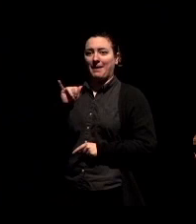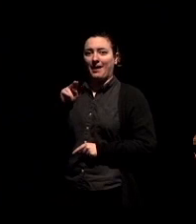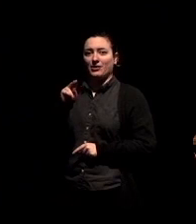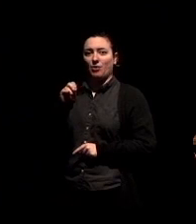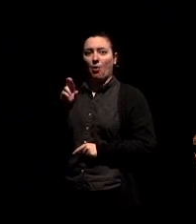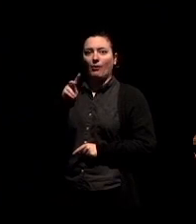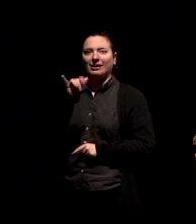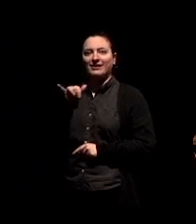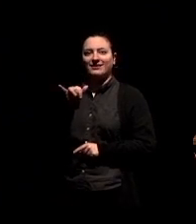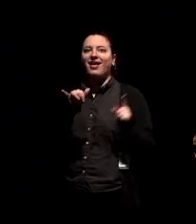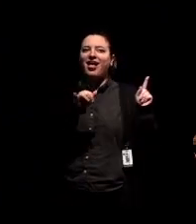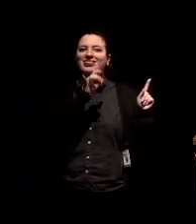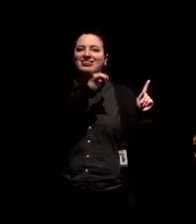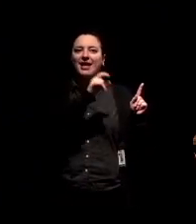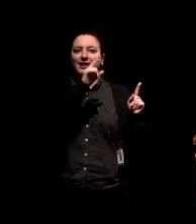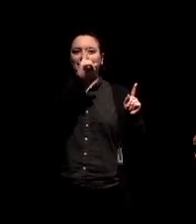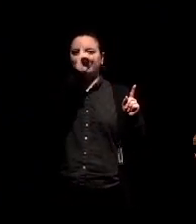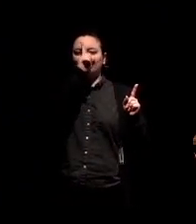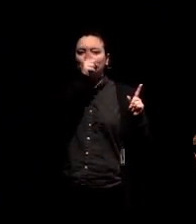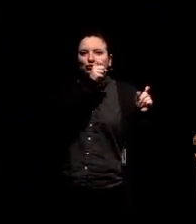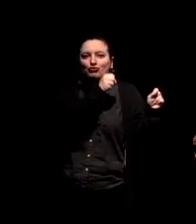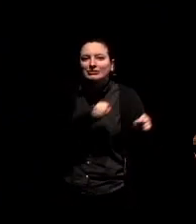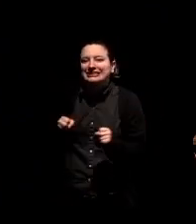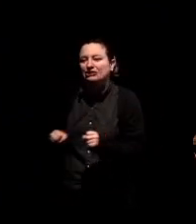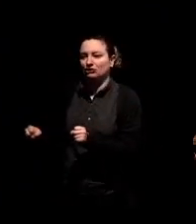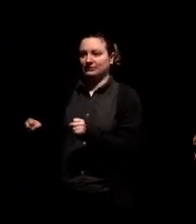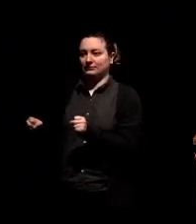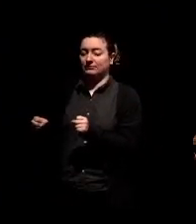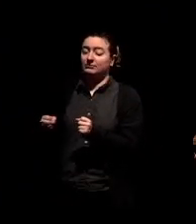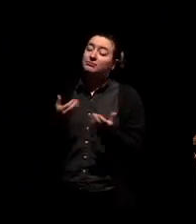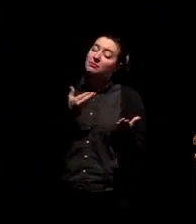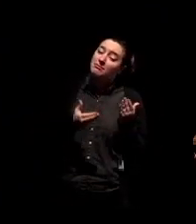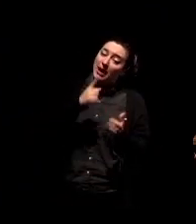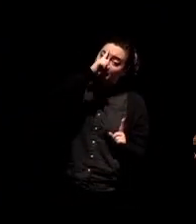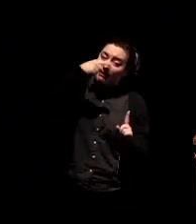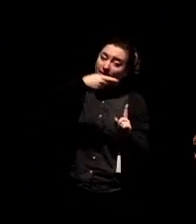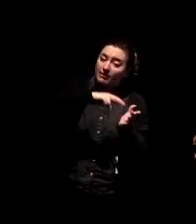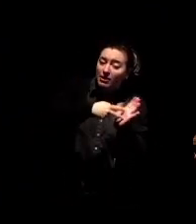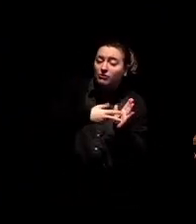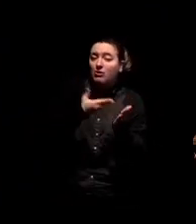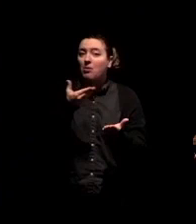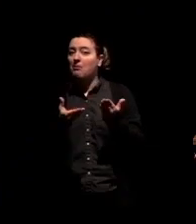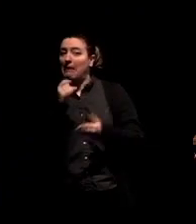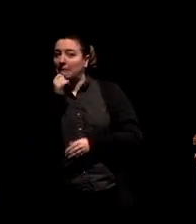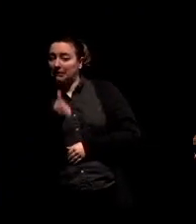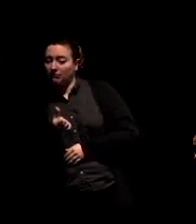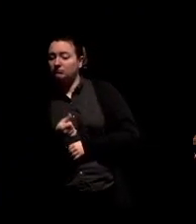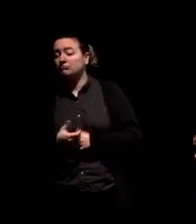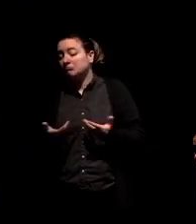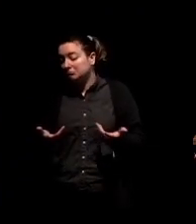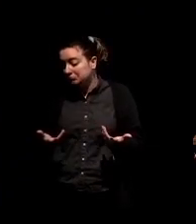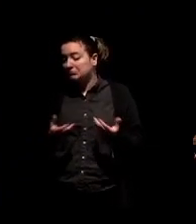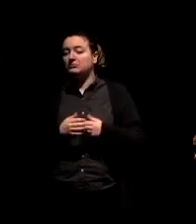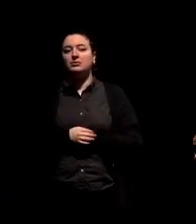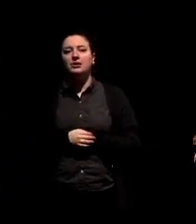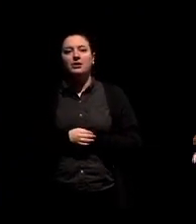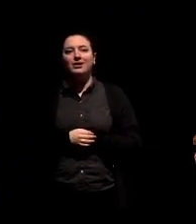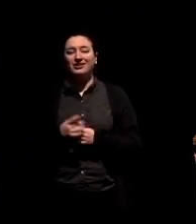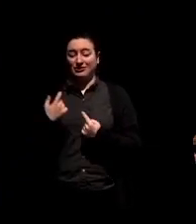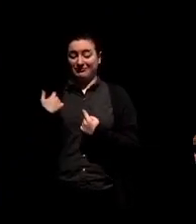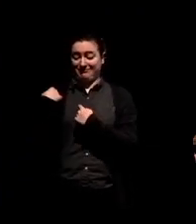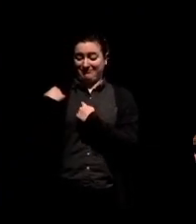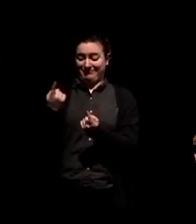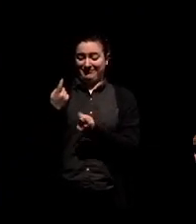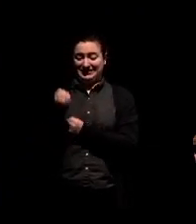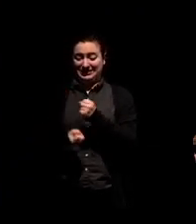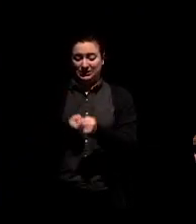whether it's intentional or not. And in recent years, I worry that public policy has incited